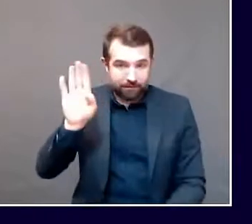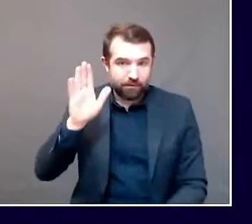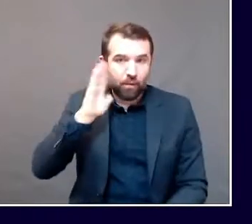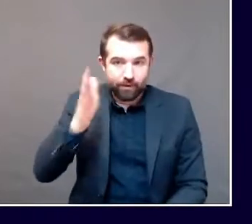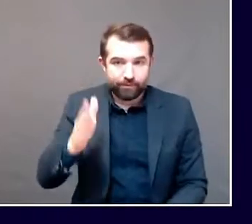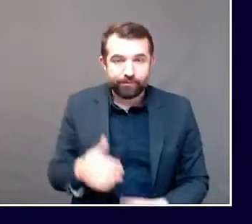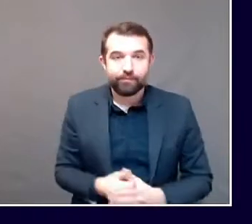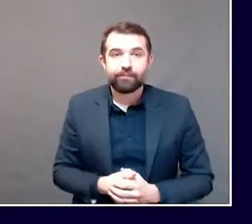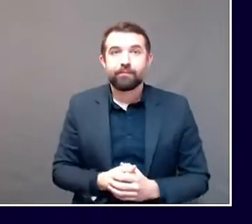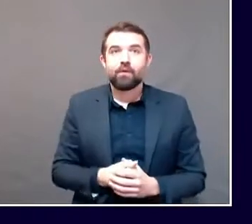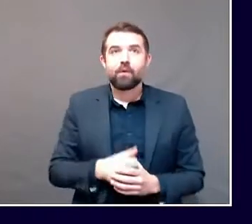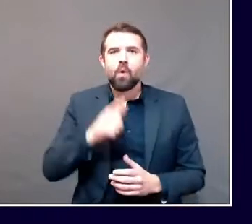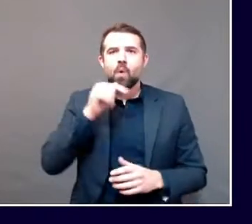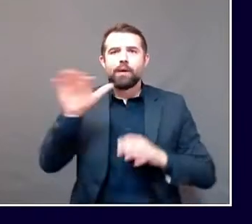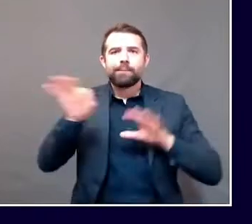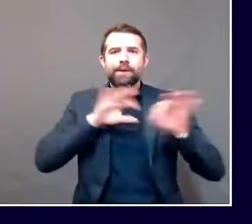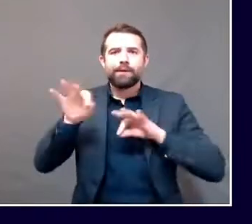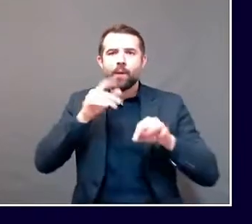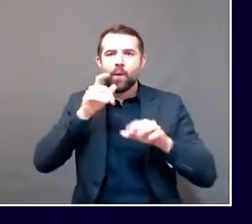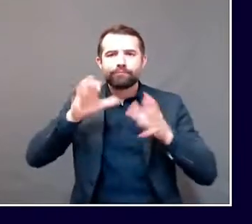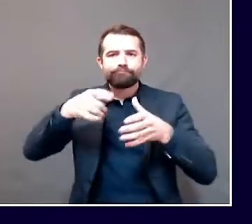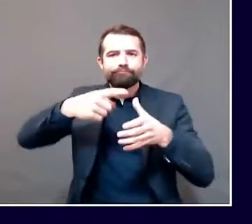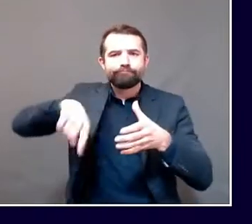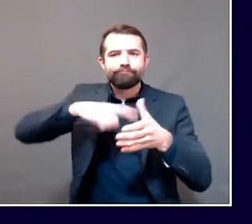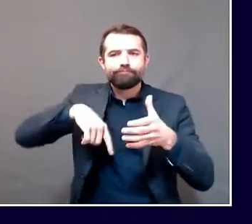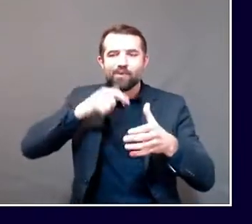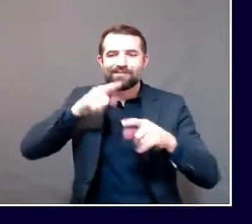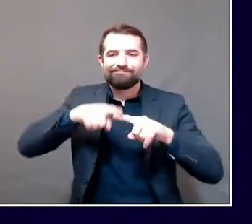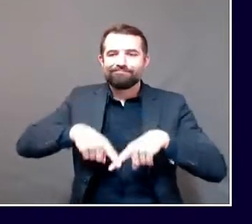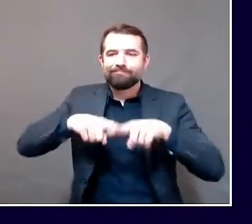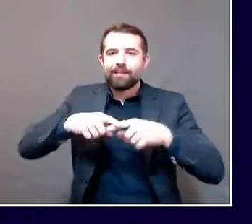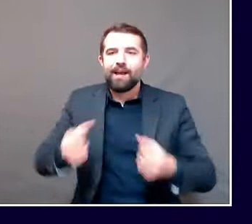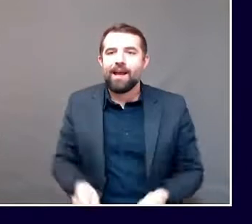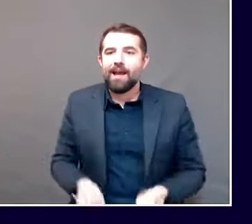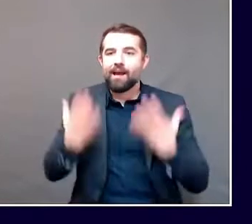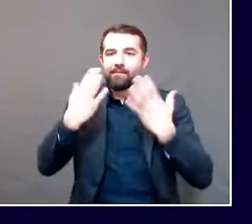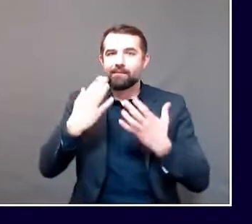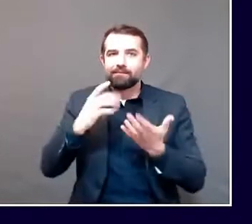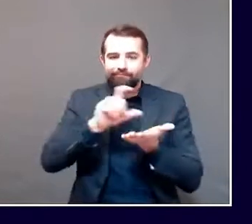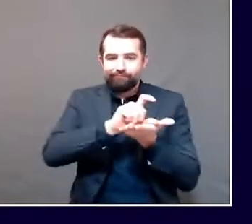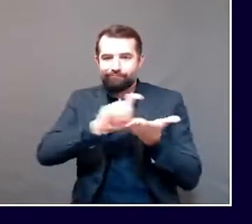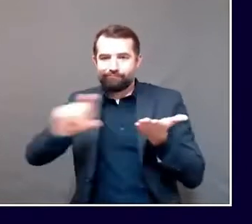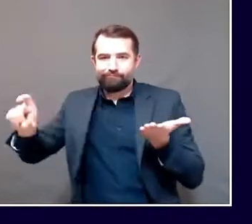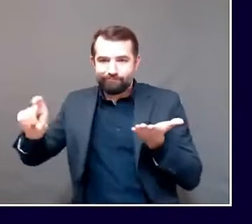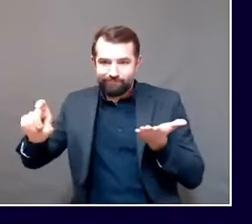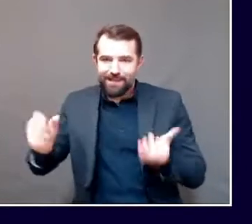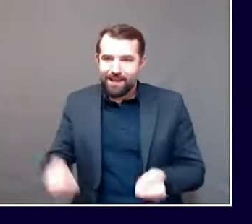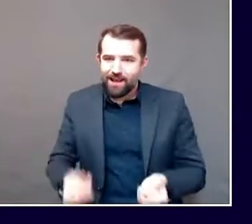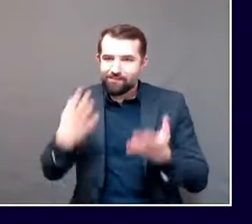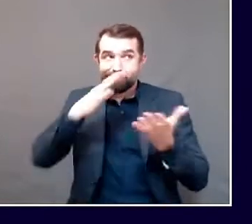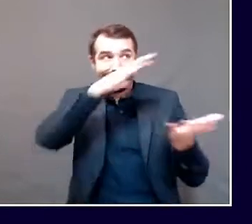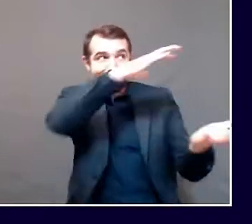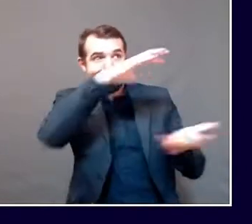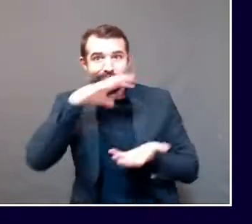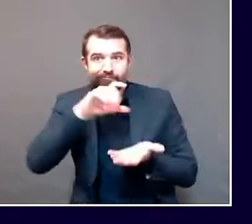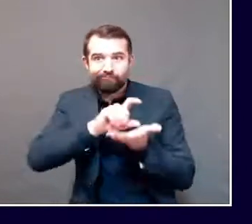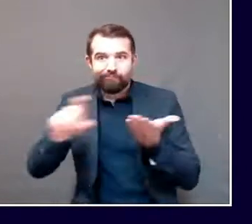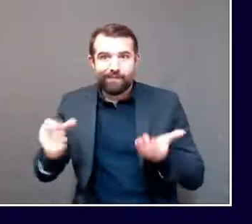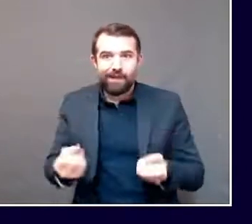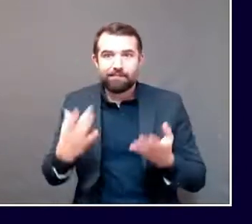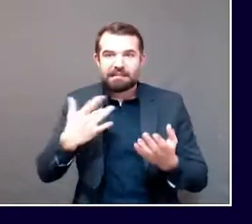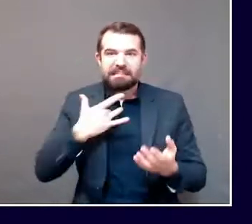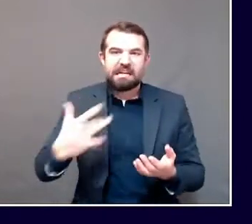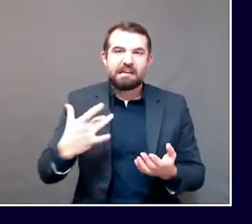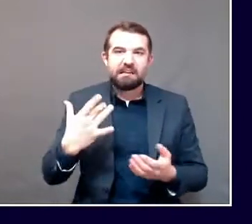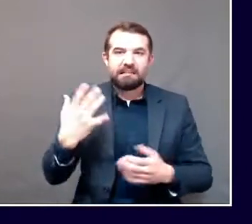vaccine is in phase 1B. We at the state level are only given maybe 6 days notice about